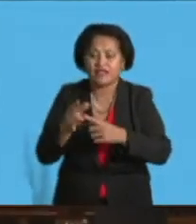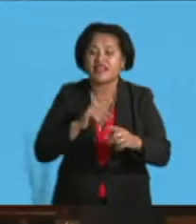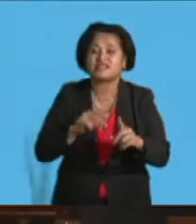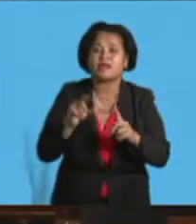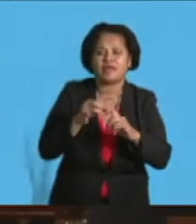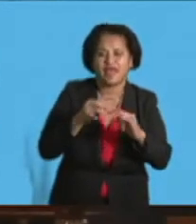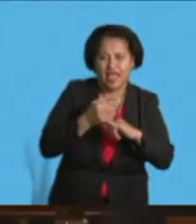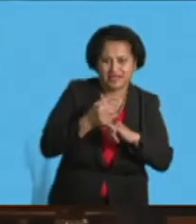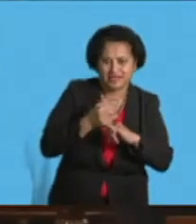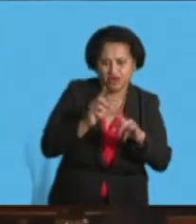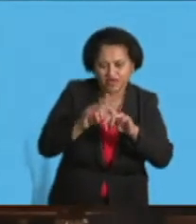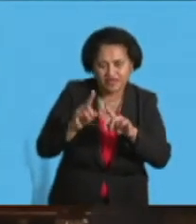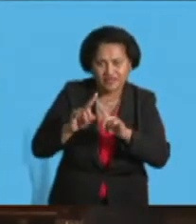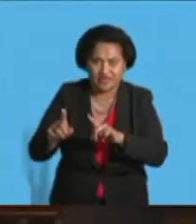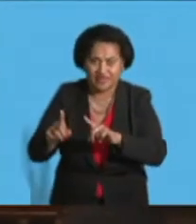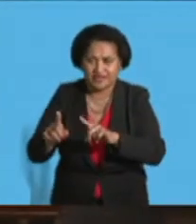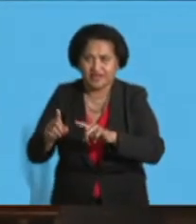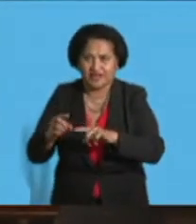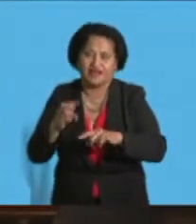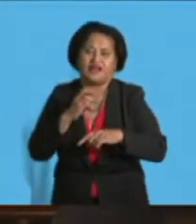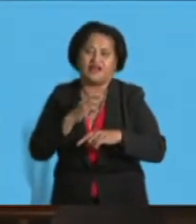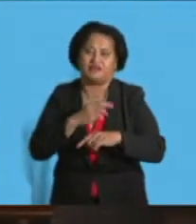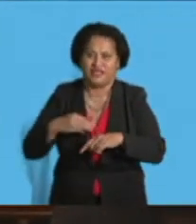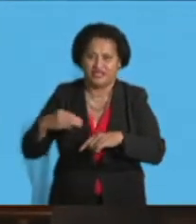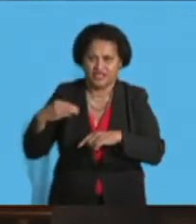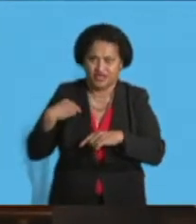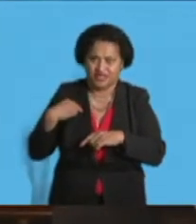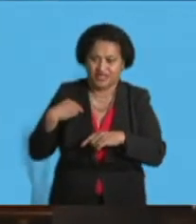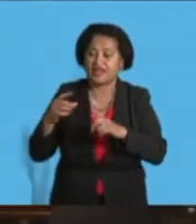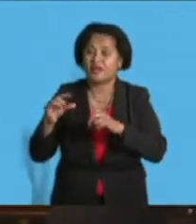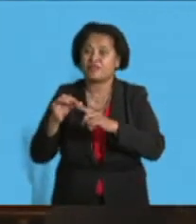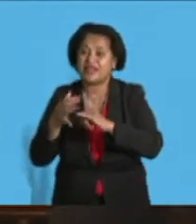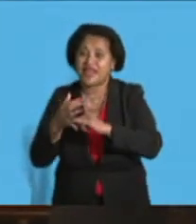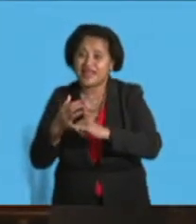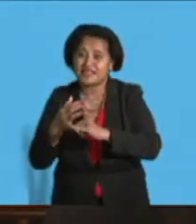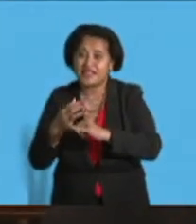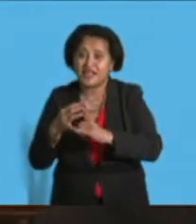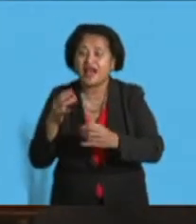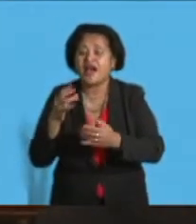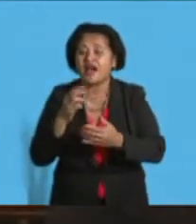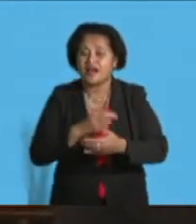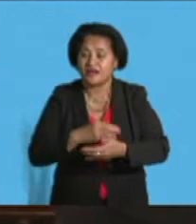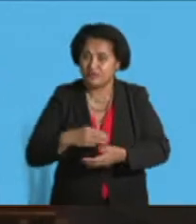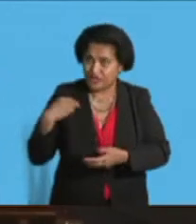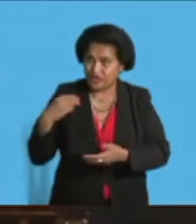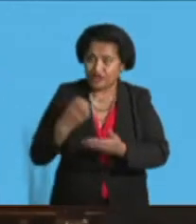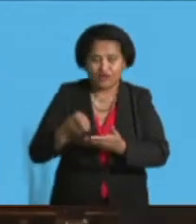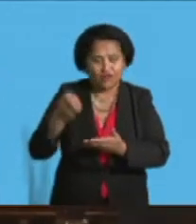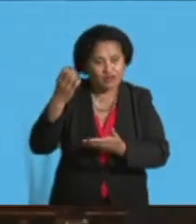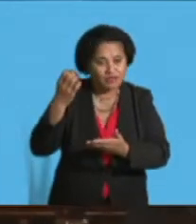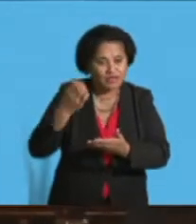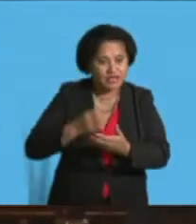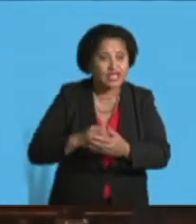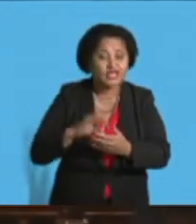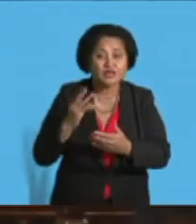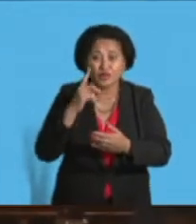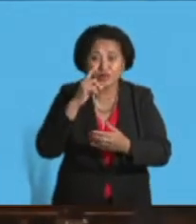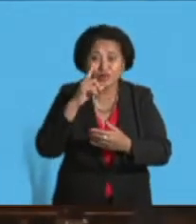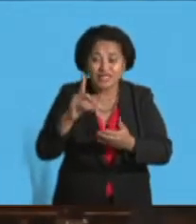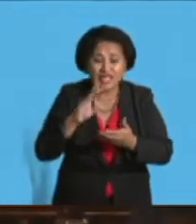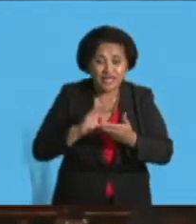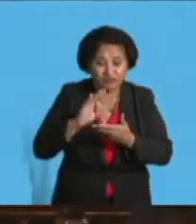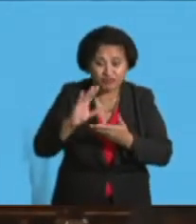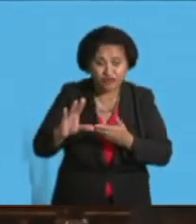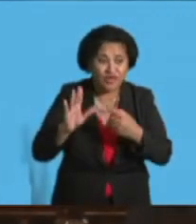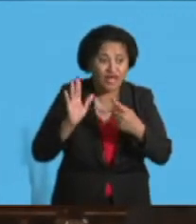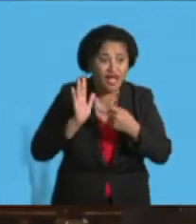of the line ministry and the permanent secretary Ministry of Economy, Madam Speaker. So the allocation under R, so the allocation,